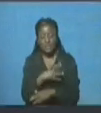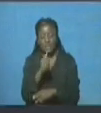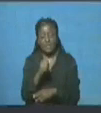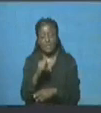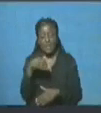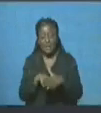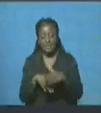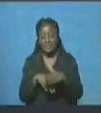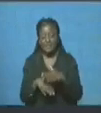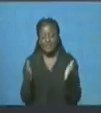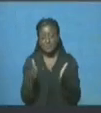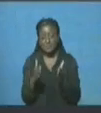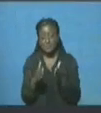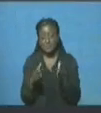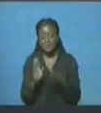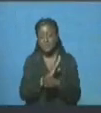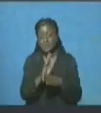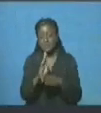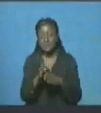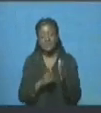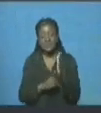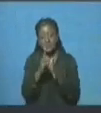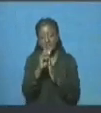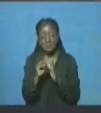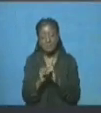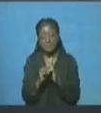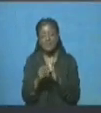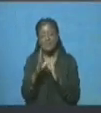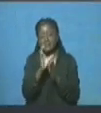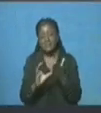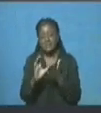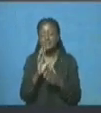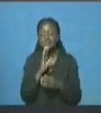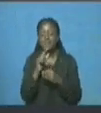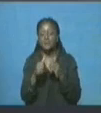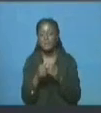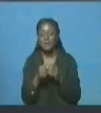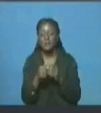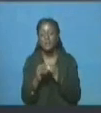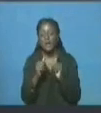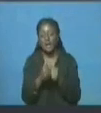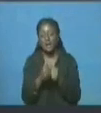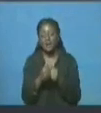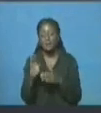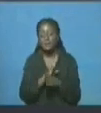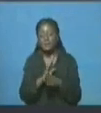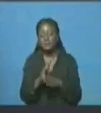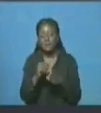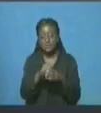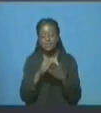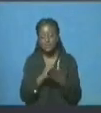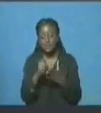Center, Samantha Roll, spoke about the role entrepreneurship plays towards economic emancipation of Black